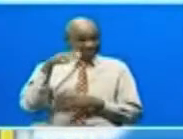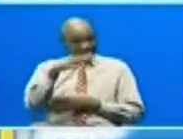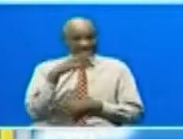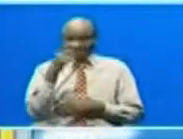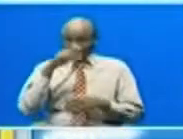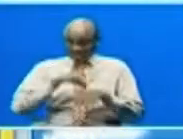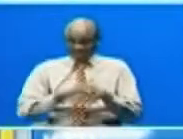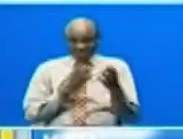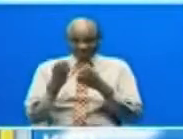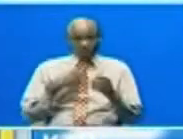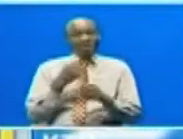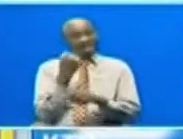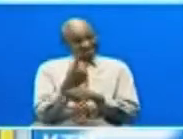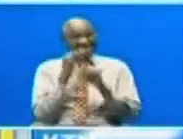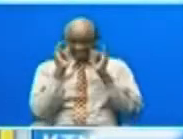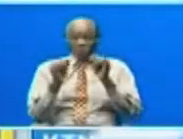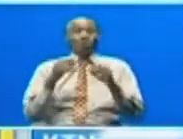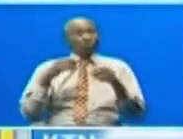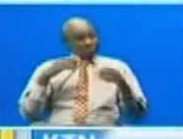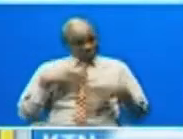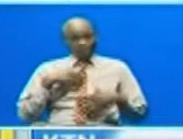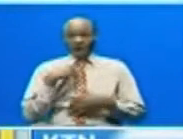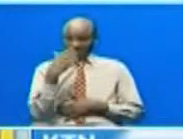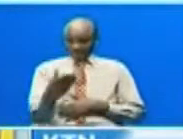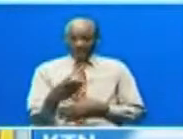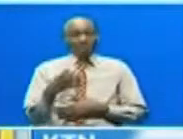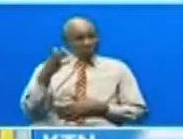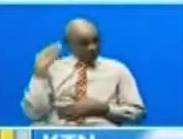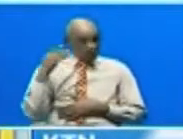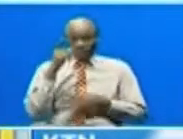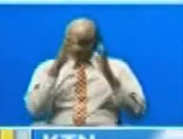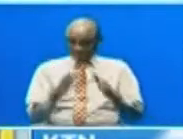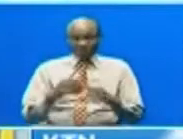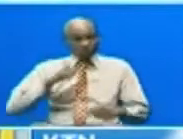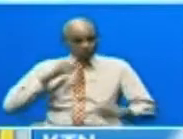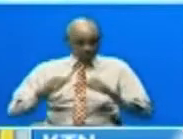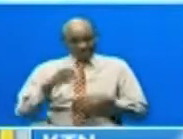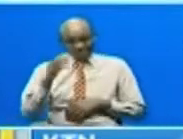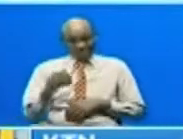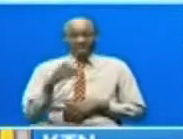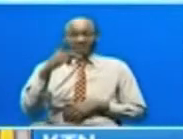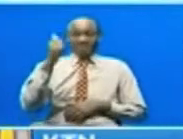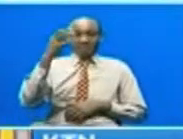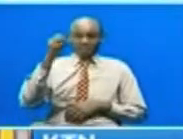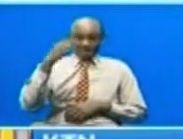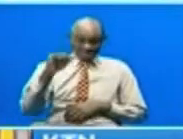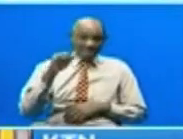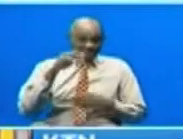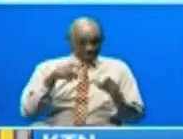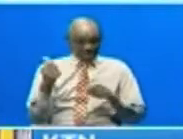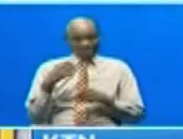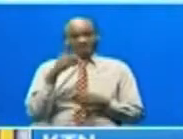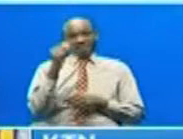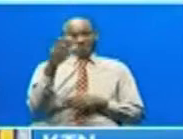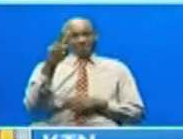the services of 11 new players, including former Sofapaka striker Anthony Kimani and David Gateri. Gateri jumped ship from